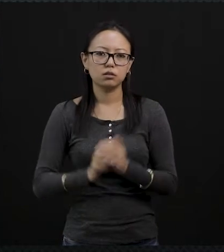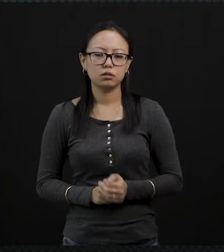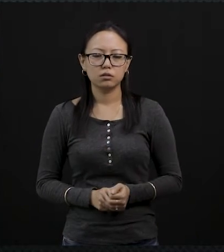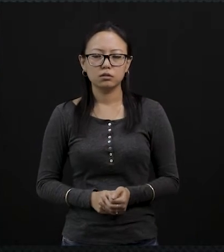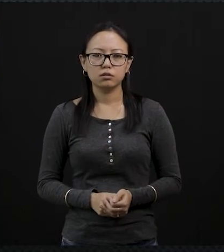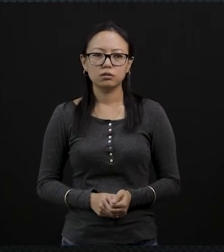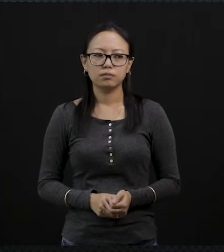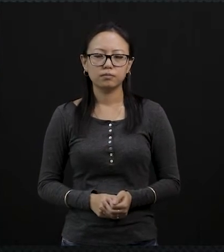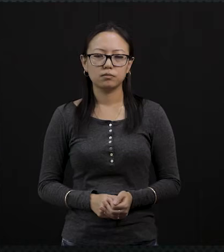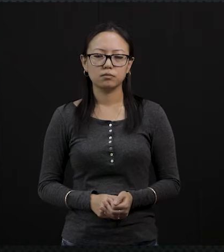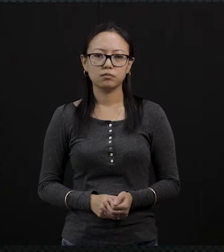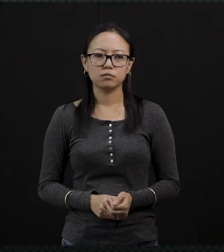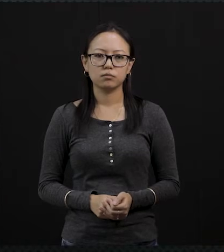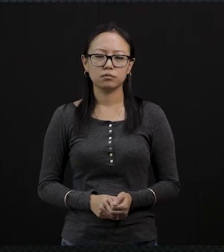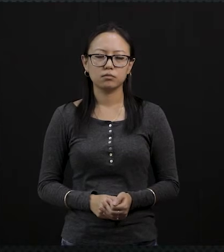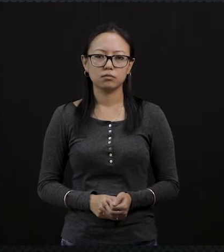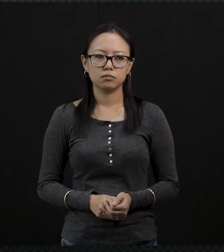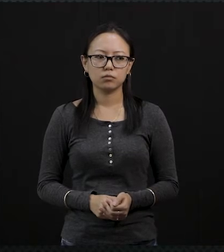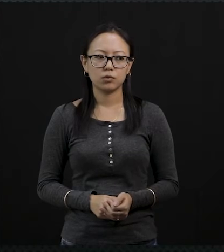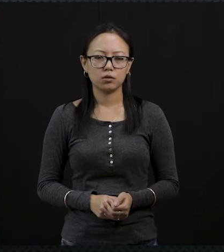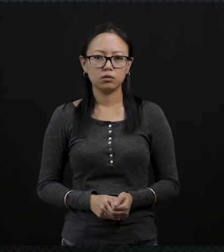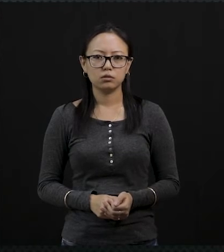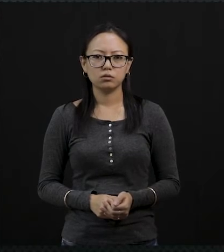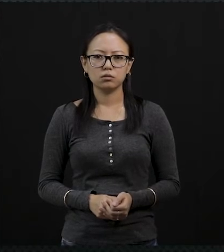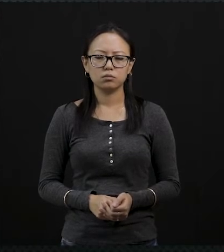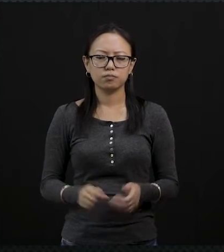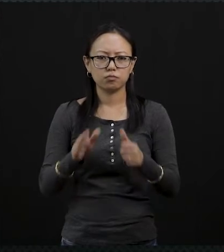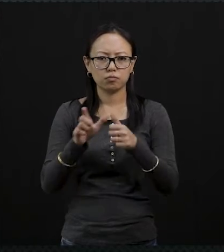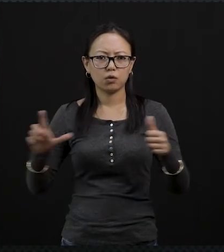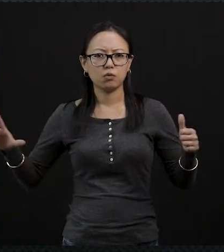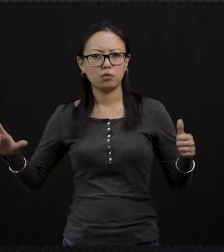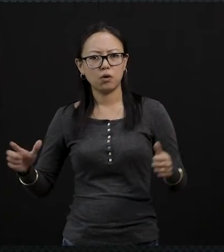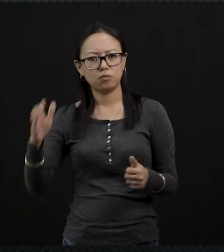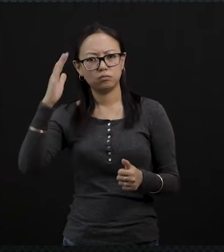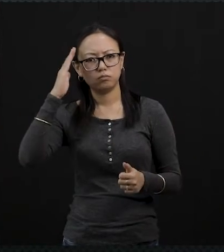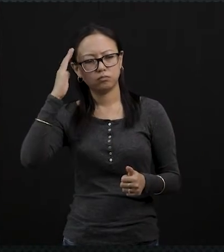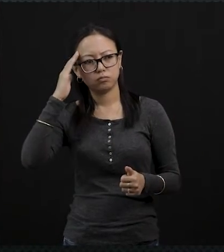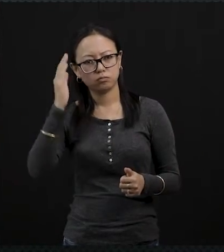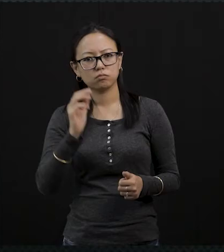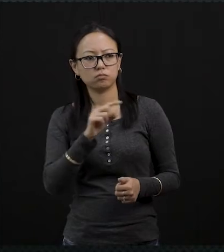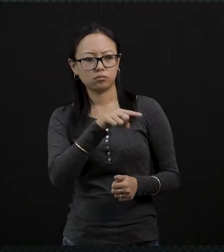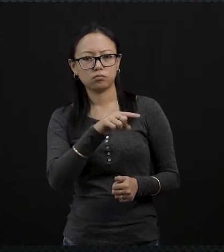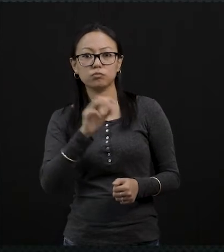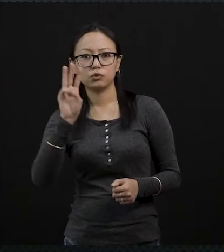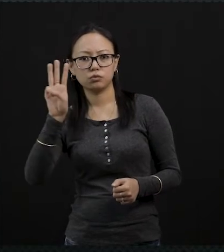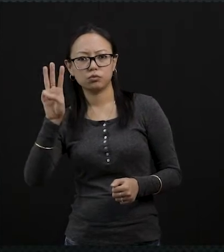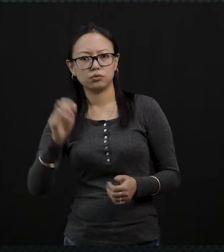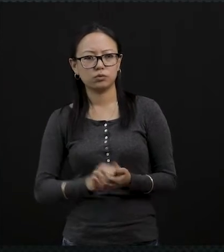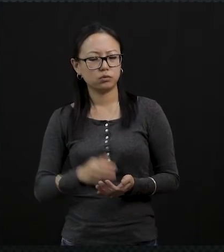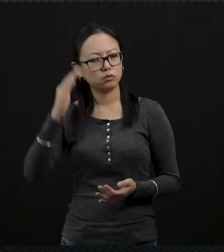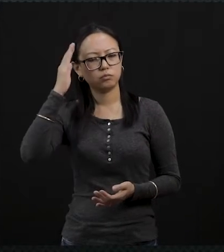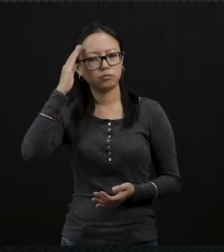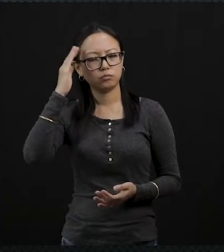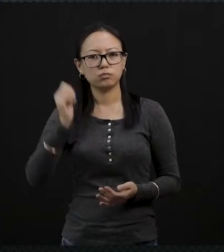BLADE. Now students, we are all familiar with all these three sharp objects that we